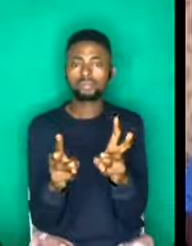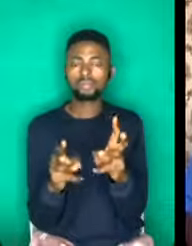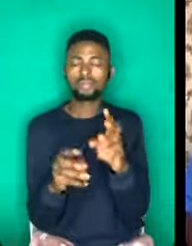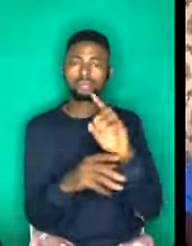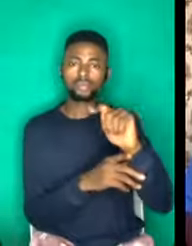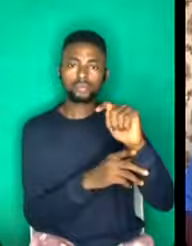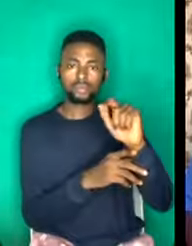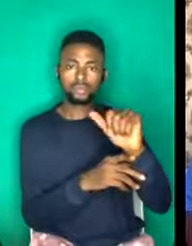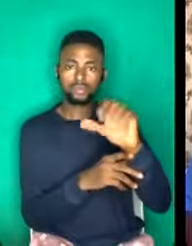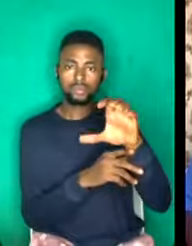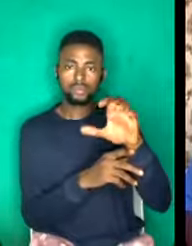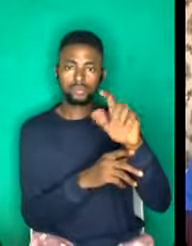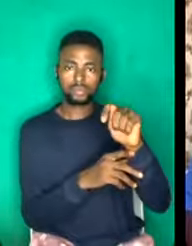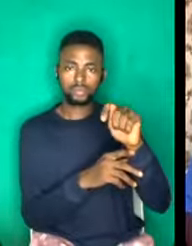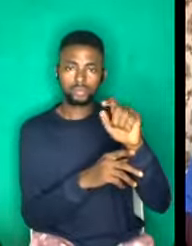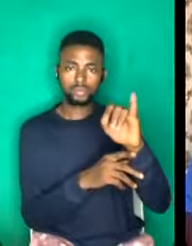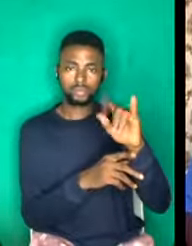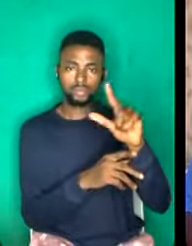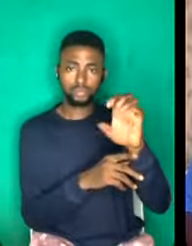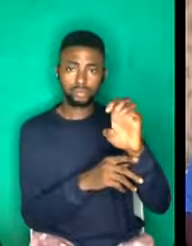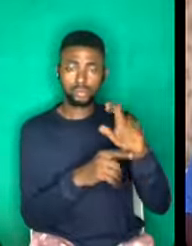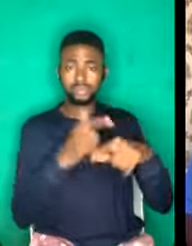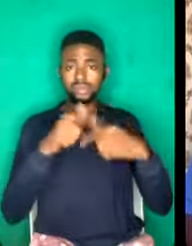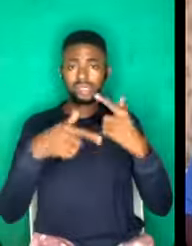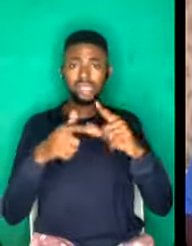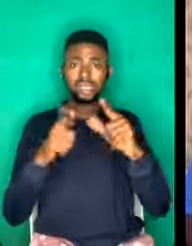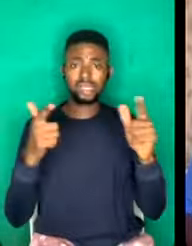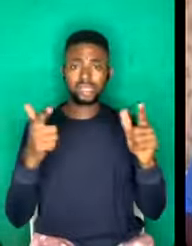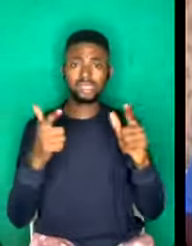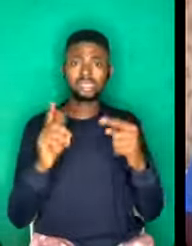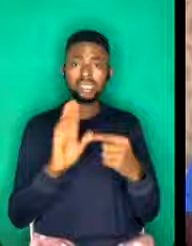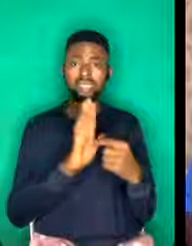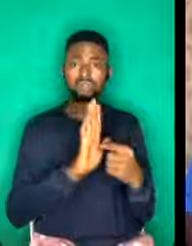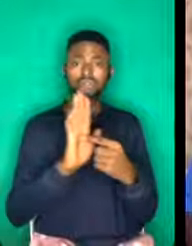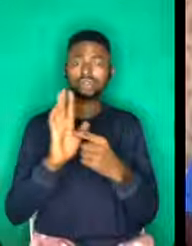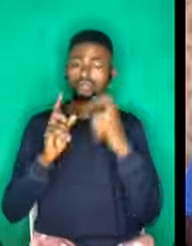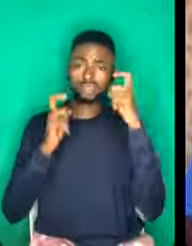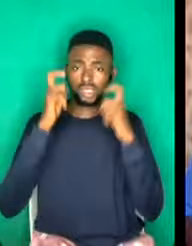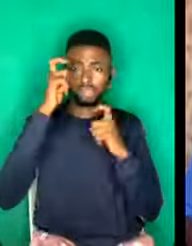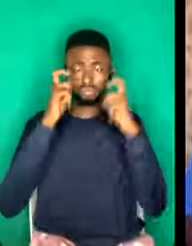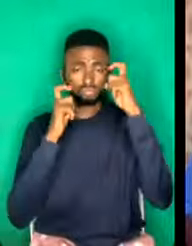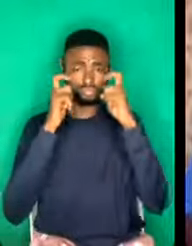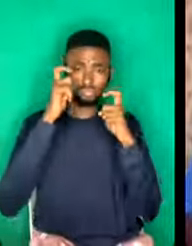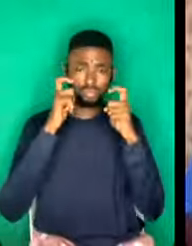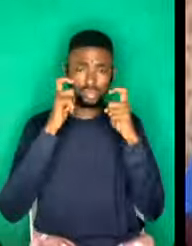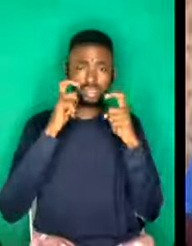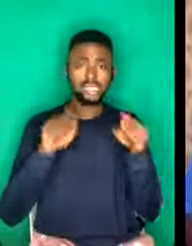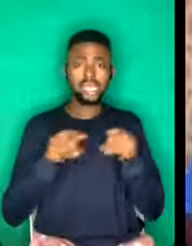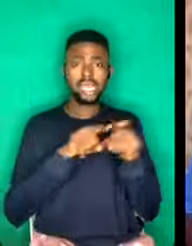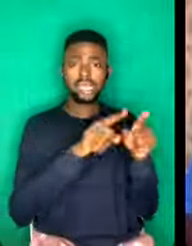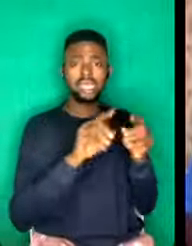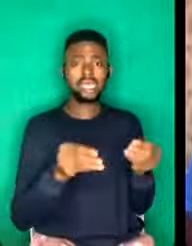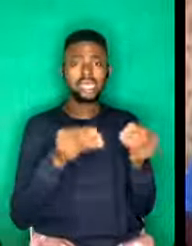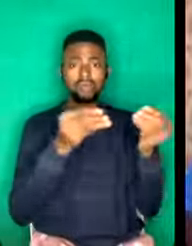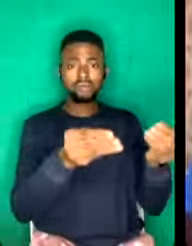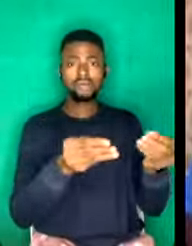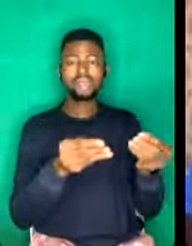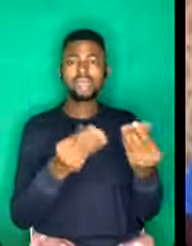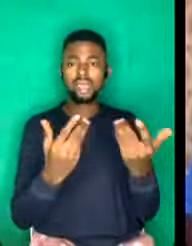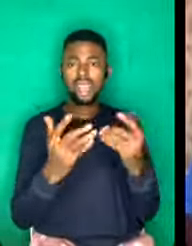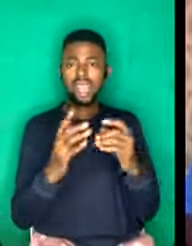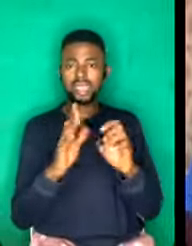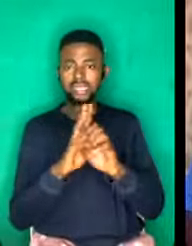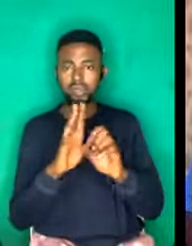language express facial expressions. Like I give an example of cheering,